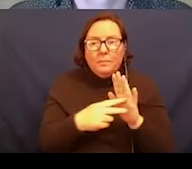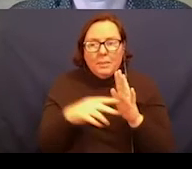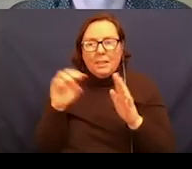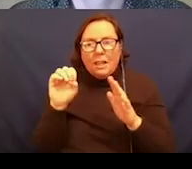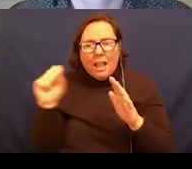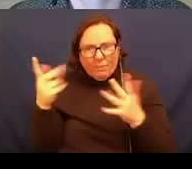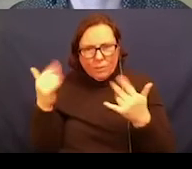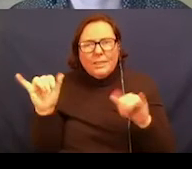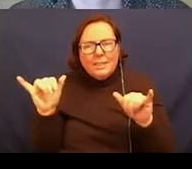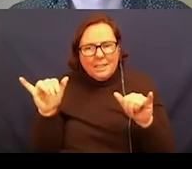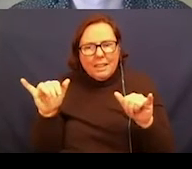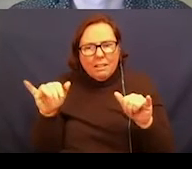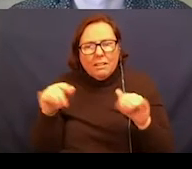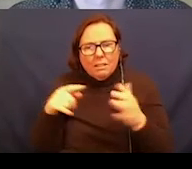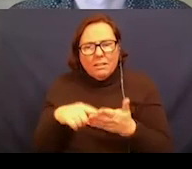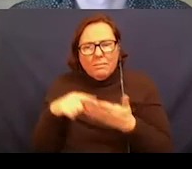Eversource will continue to bill you,